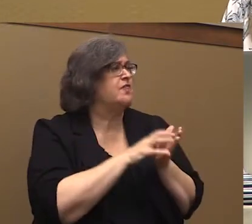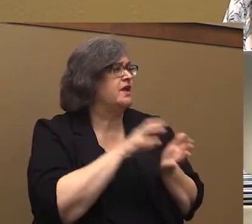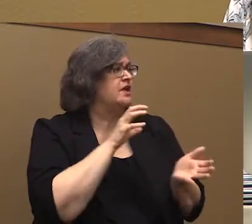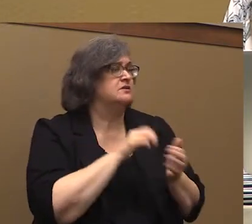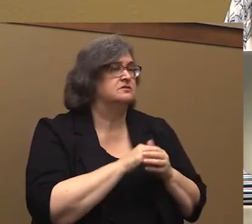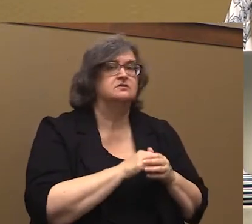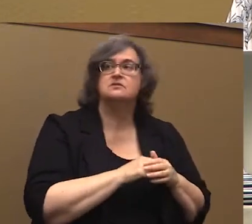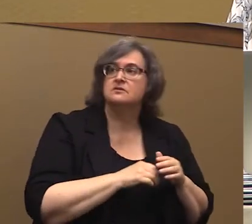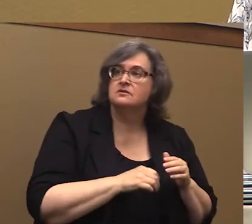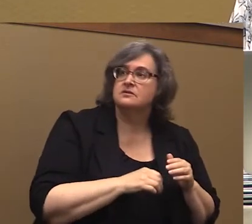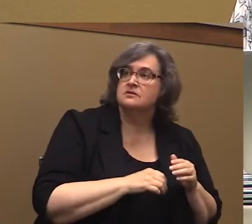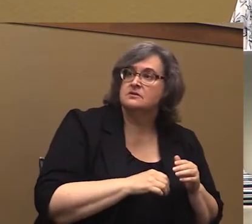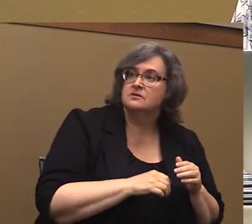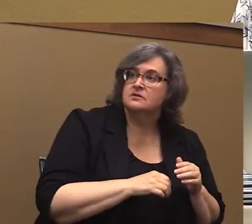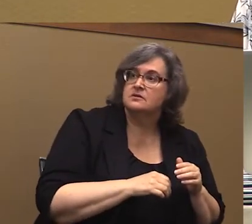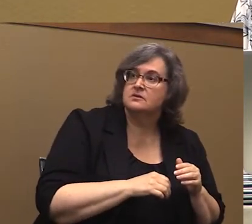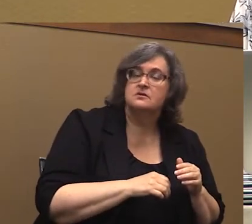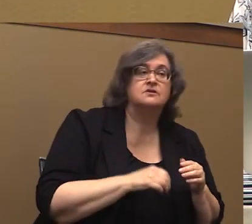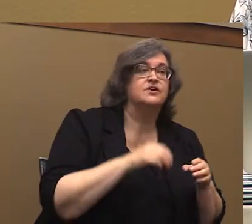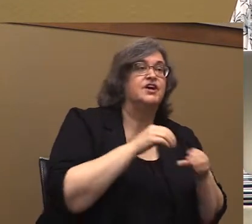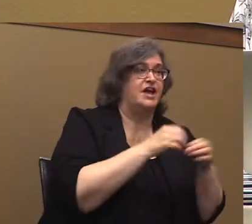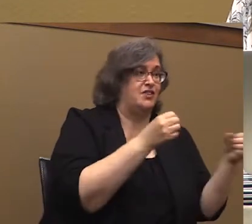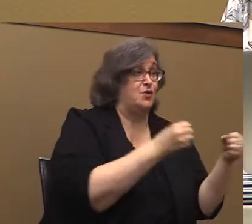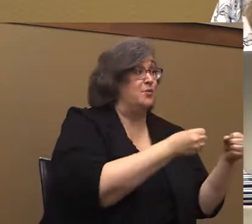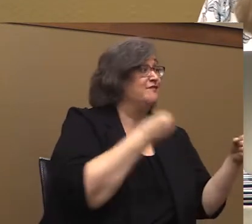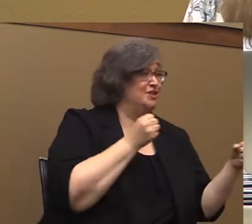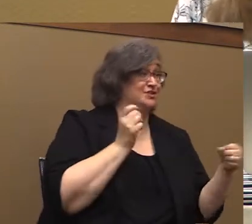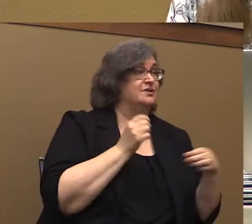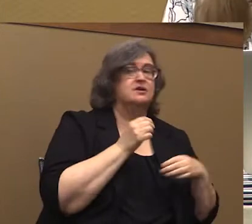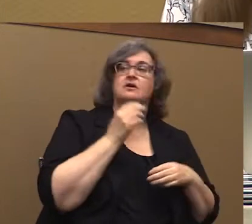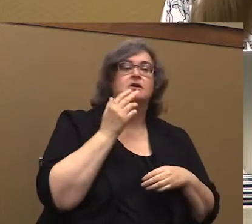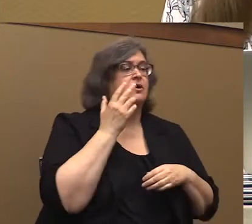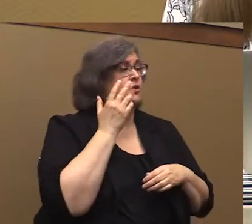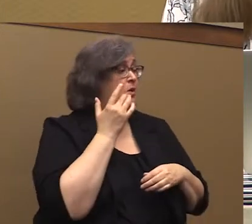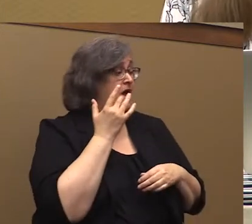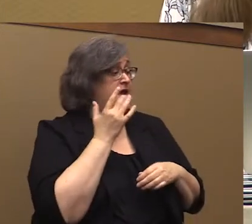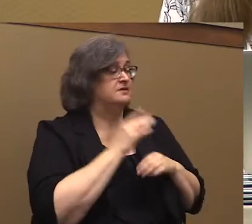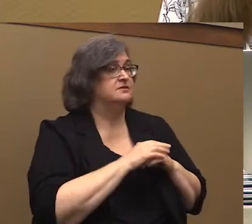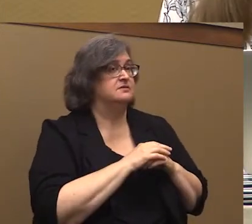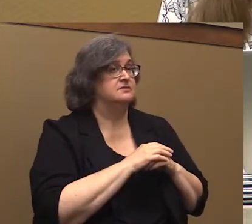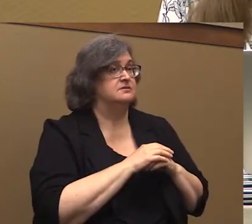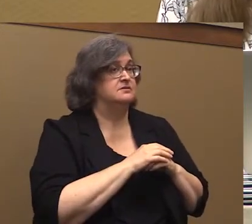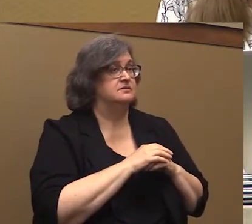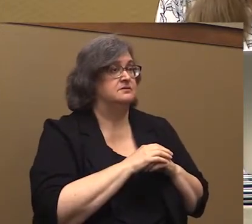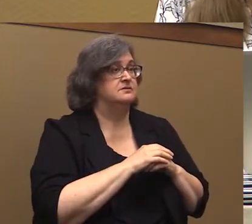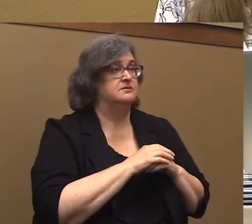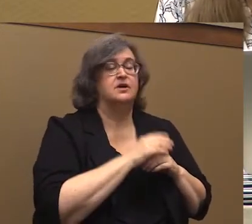look for the cake? Okay, why? In the refrigerator. Why?